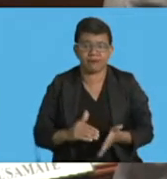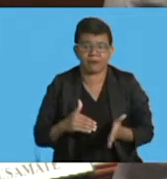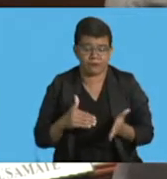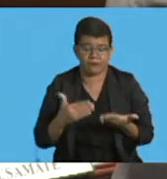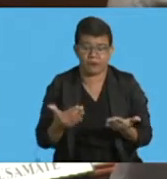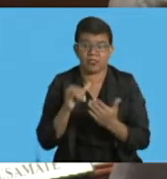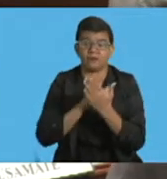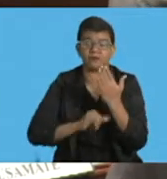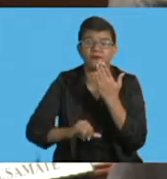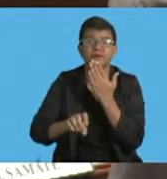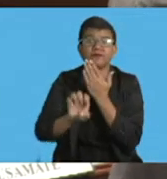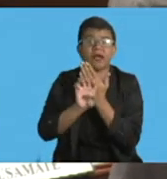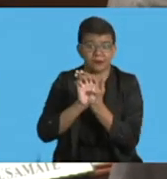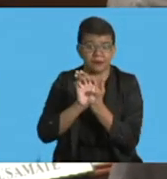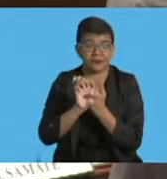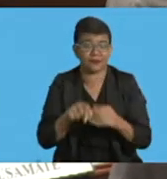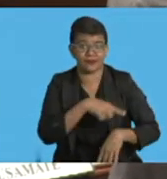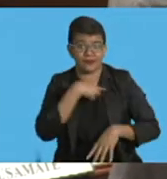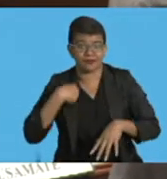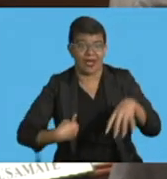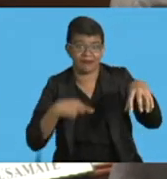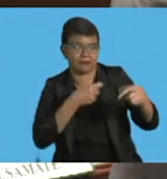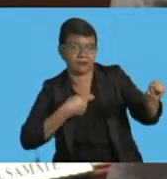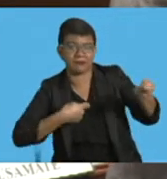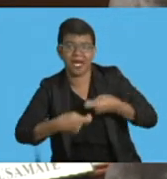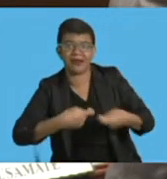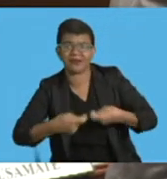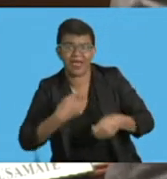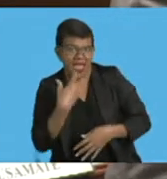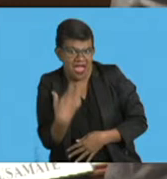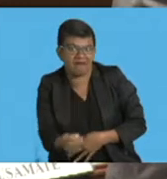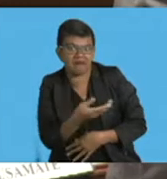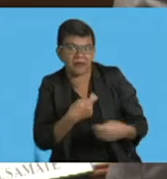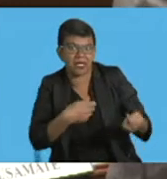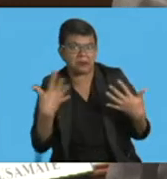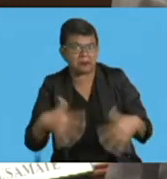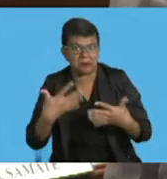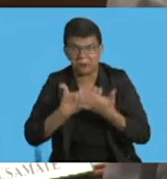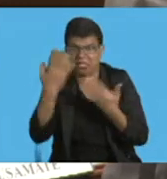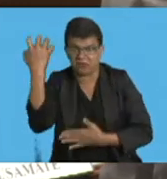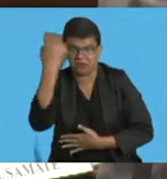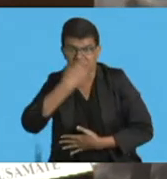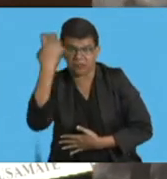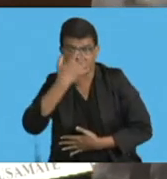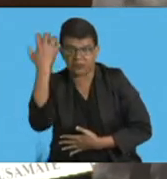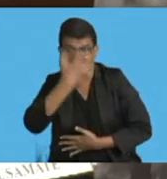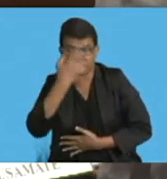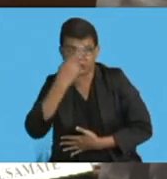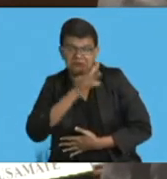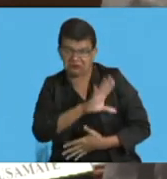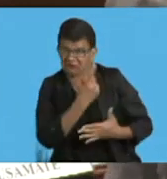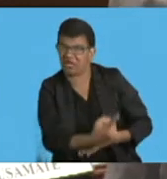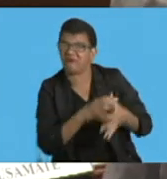the Chinese market, and a greater risk of corporate debt defaults. Mr. Speaker, sir, there's another trade war looming or